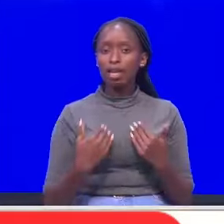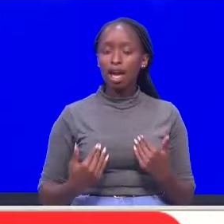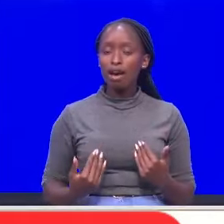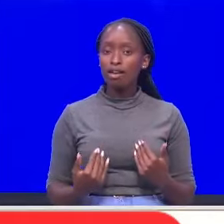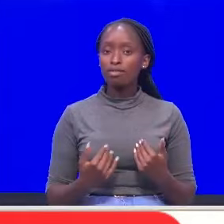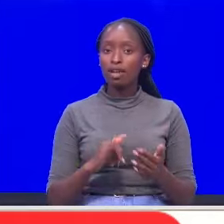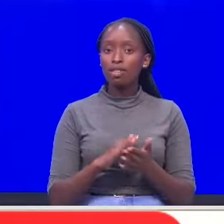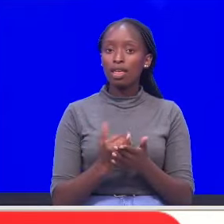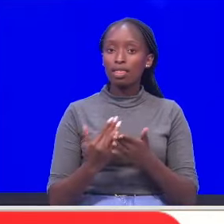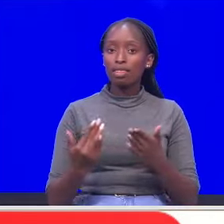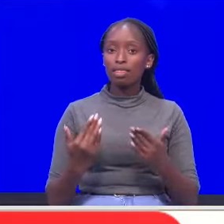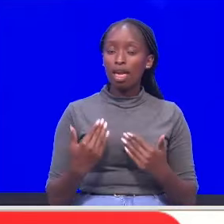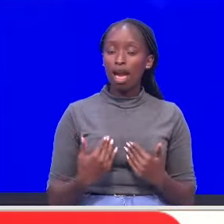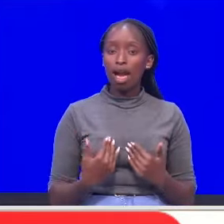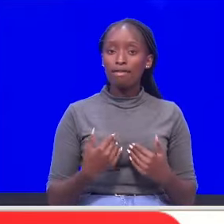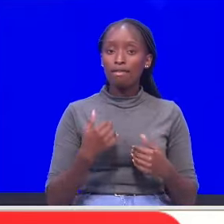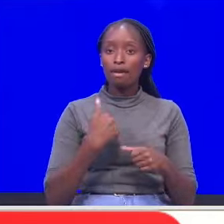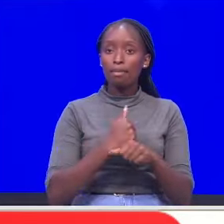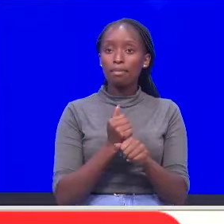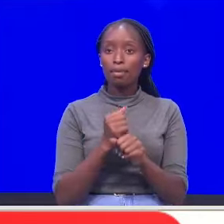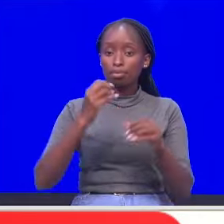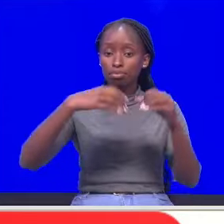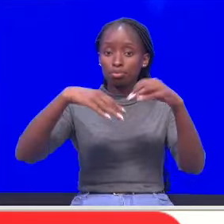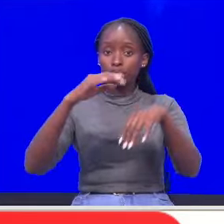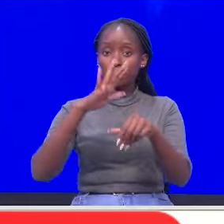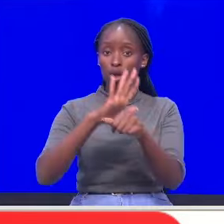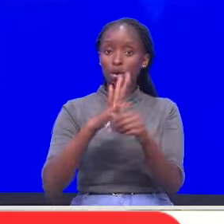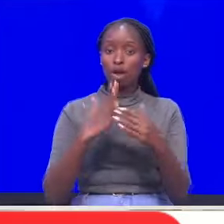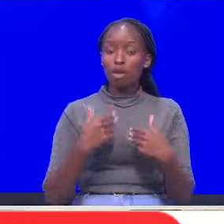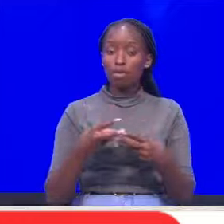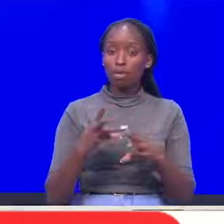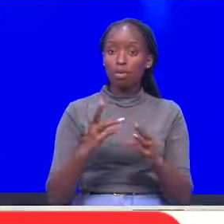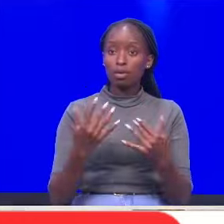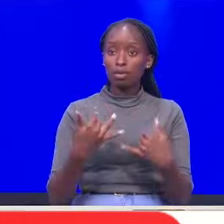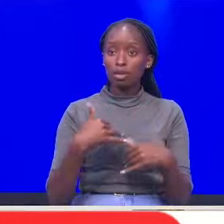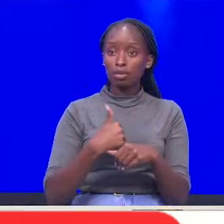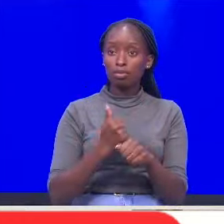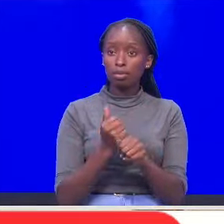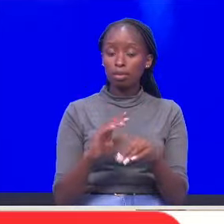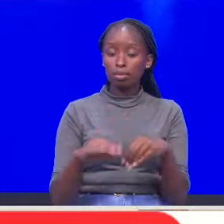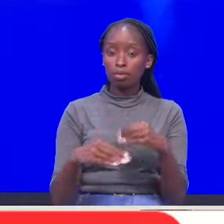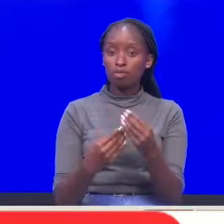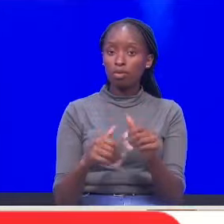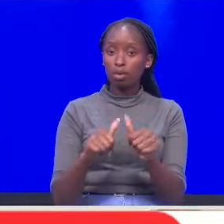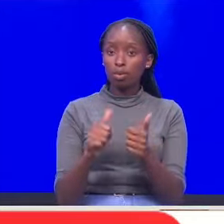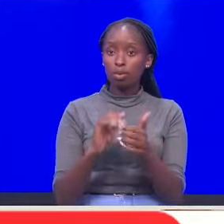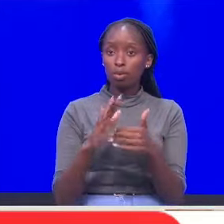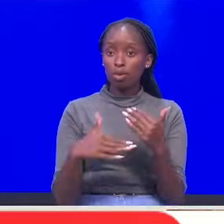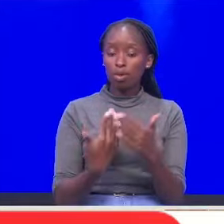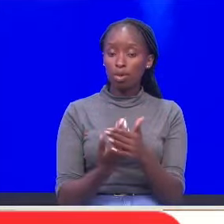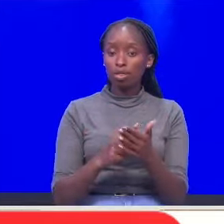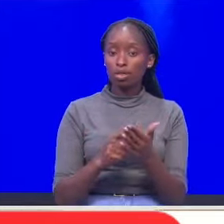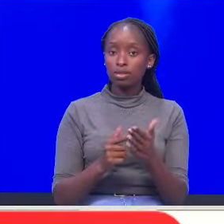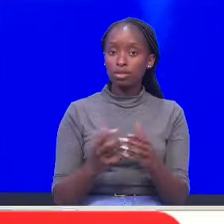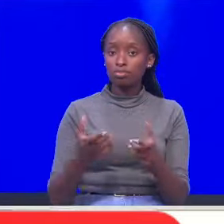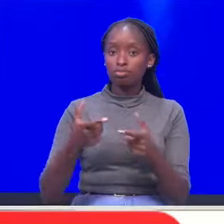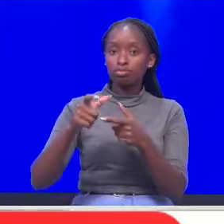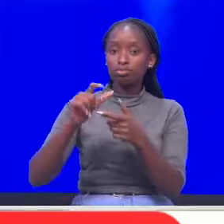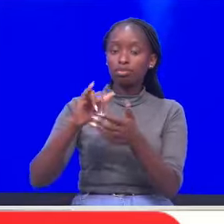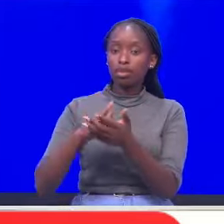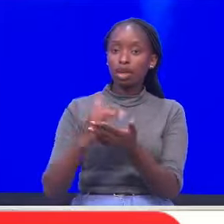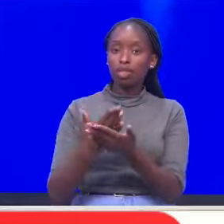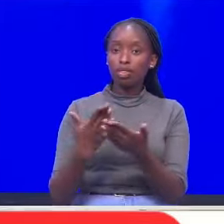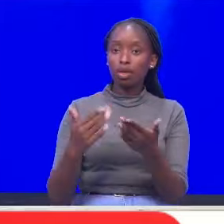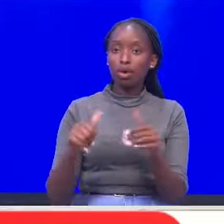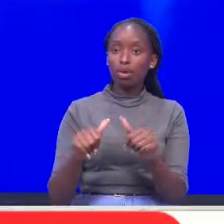short-stay apartments is attributed to their capacity to provide a more personalized and local experience, distinguishing it from conventional hotels.